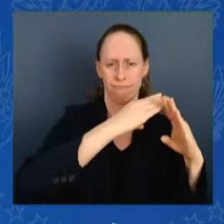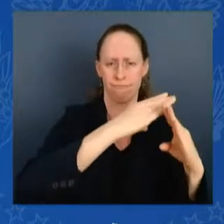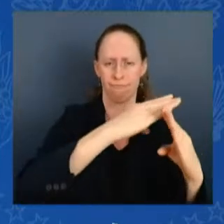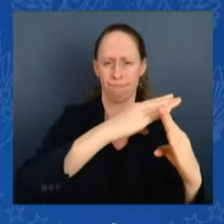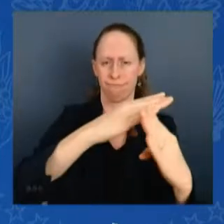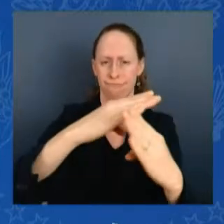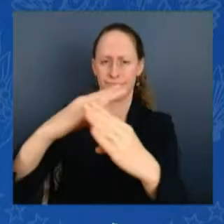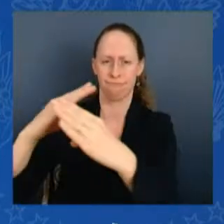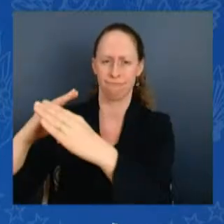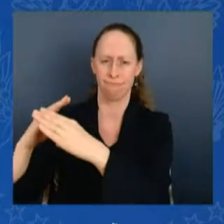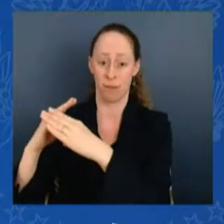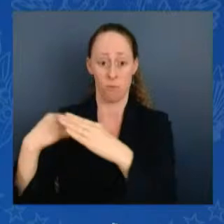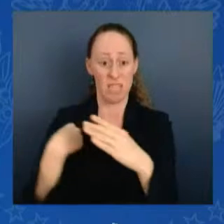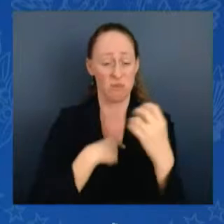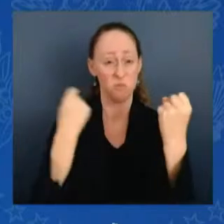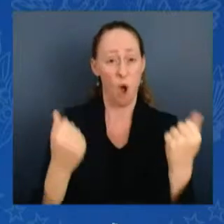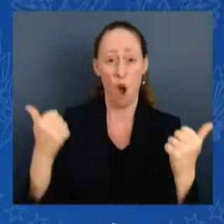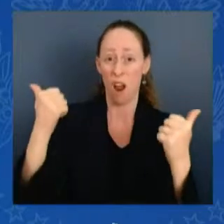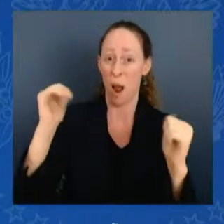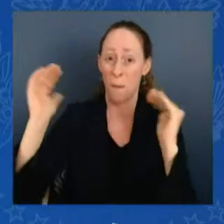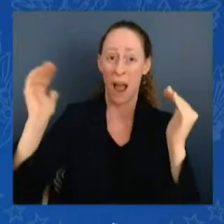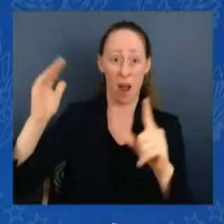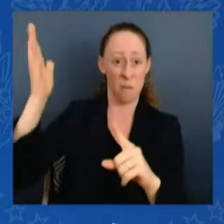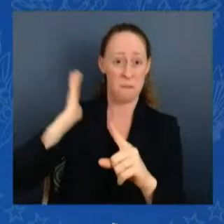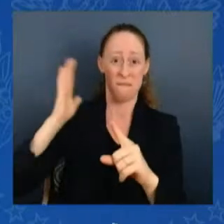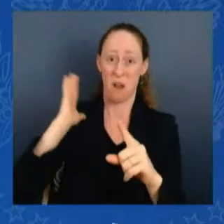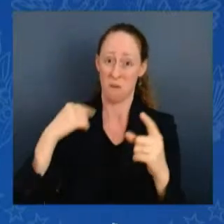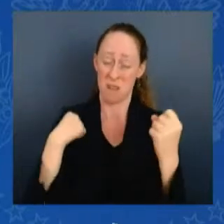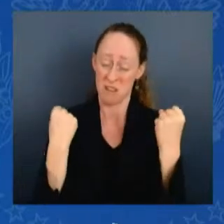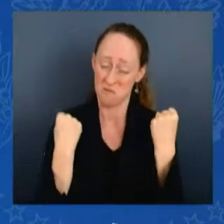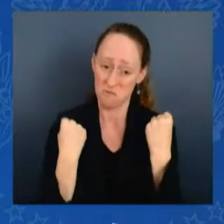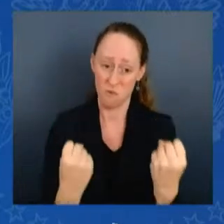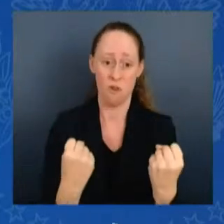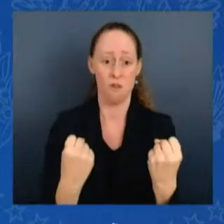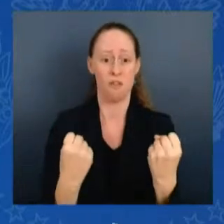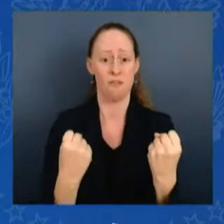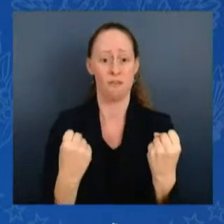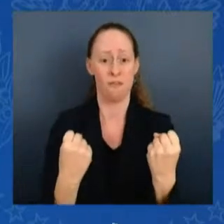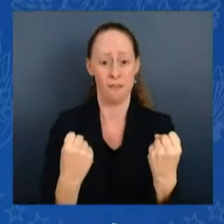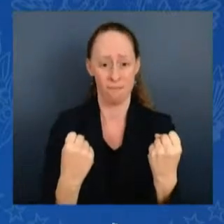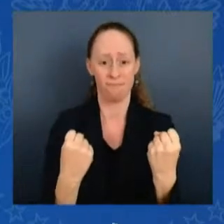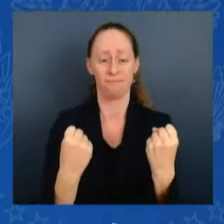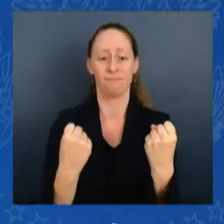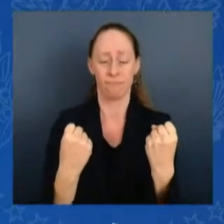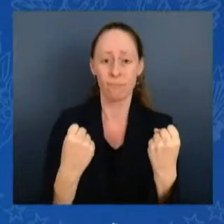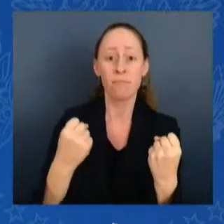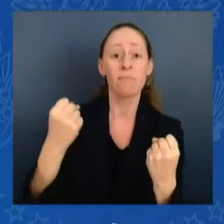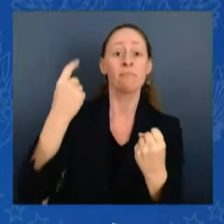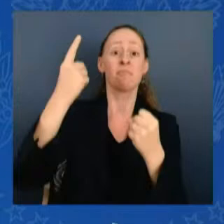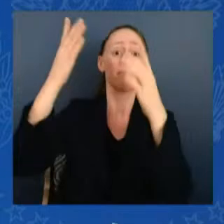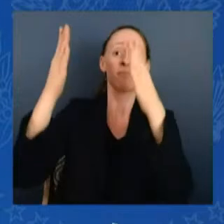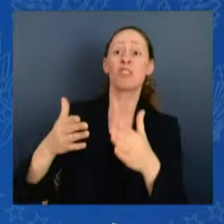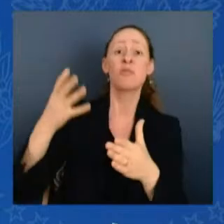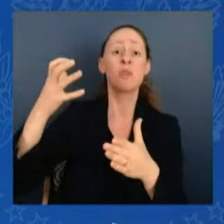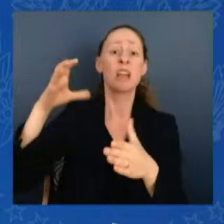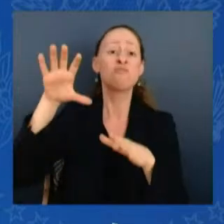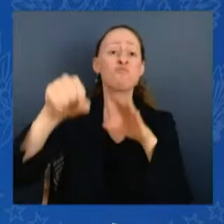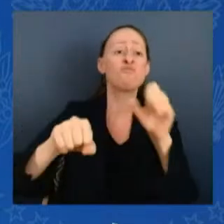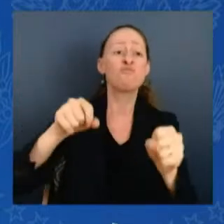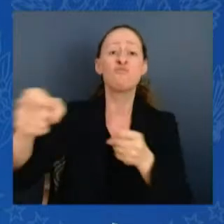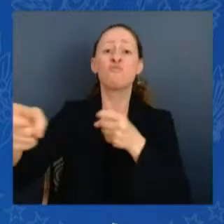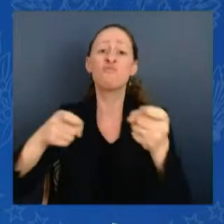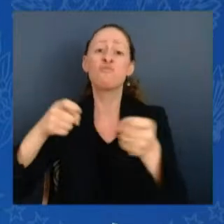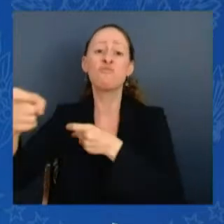strength. Autocrats want to overturn global order, which is by and large kept for